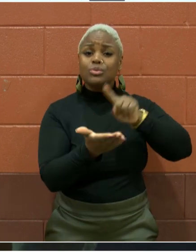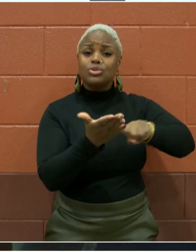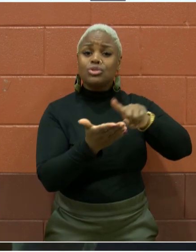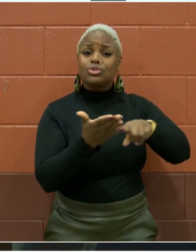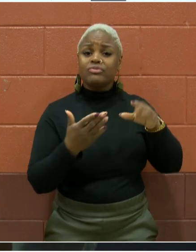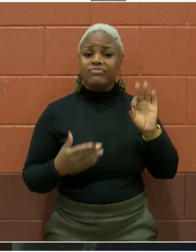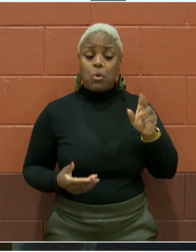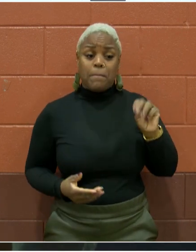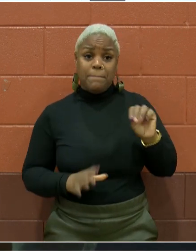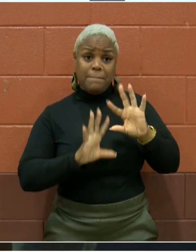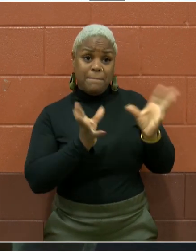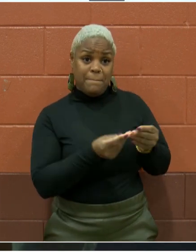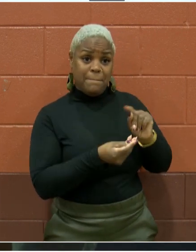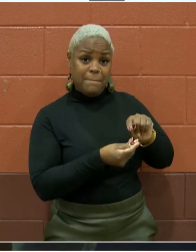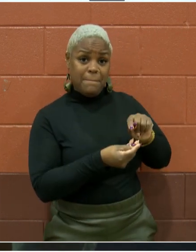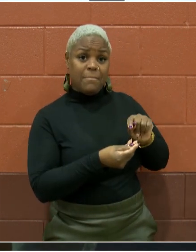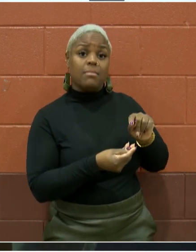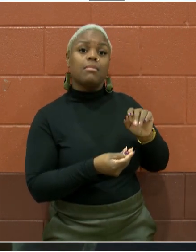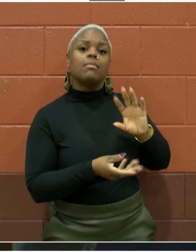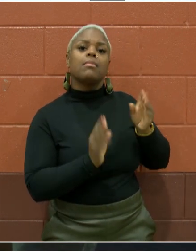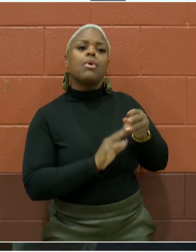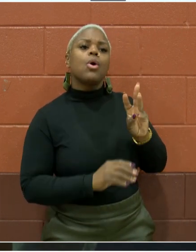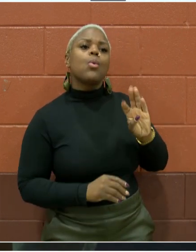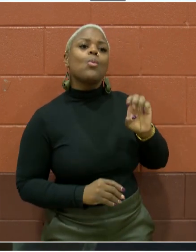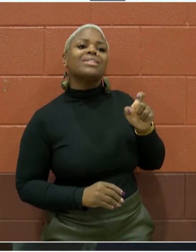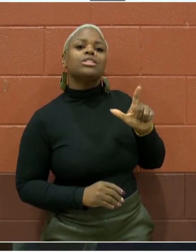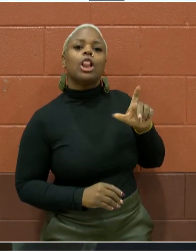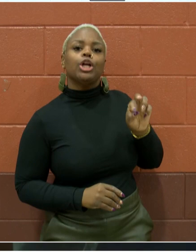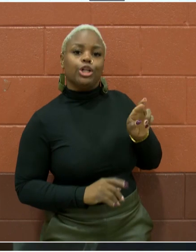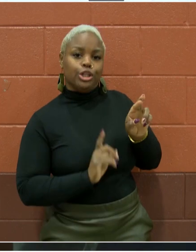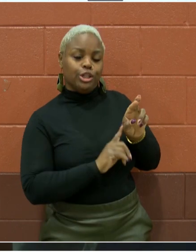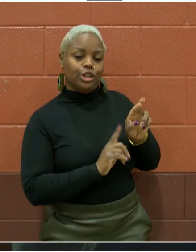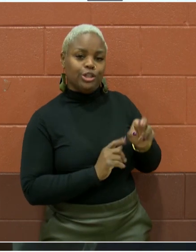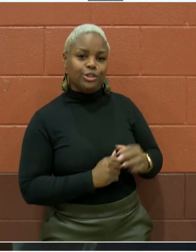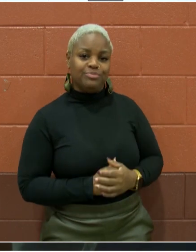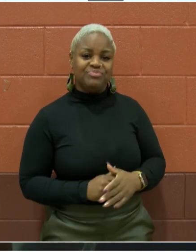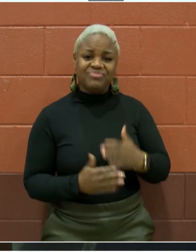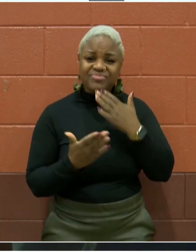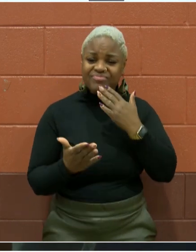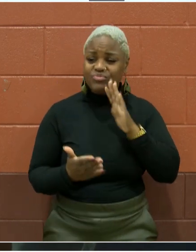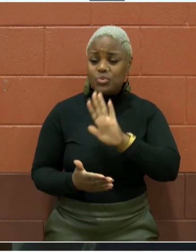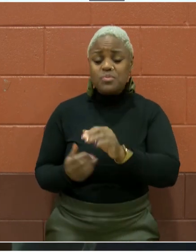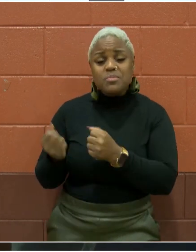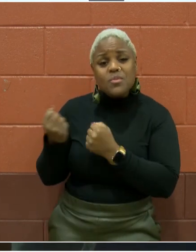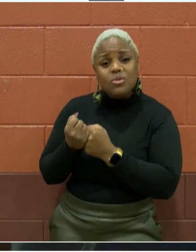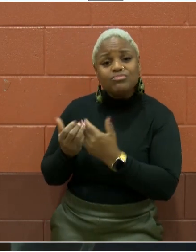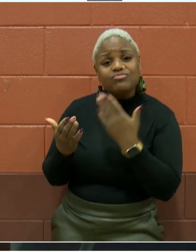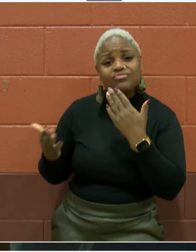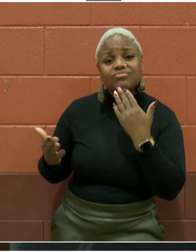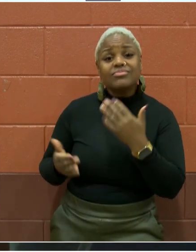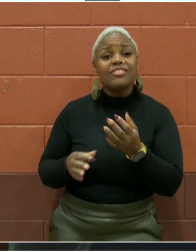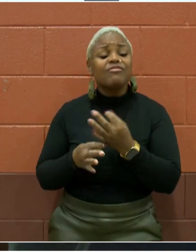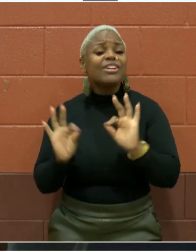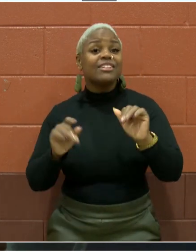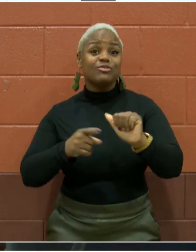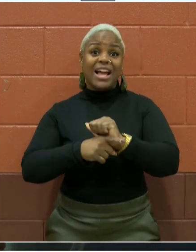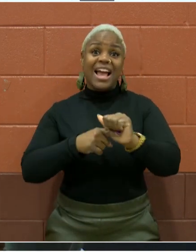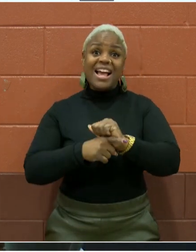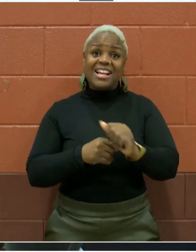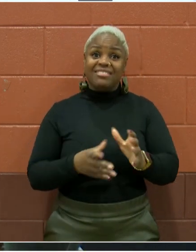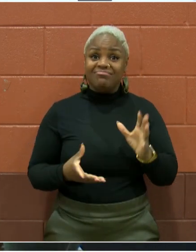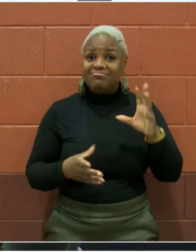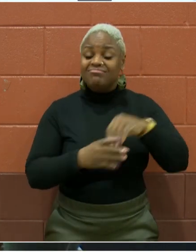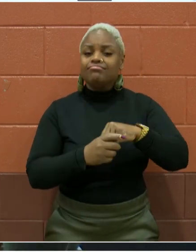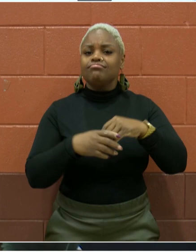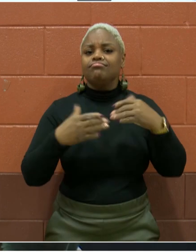Wexler, who has joined us today, for their support in launching this training and providing at no cost to the Metropolitan Police Department the